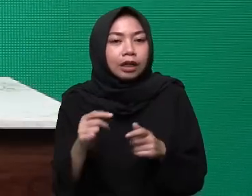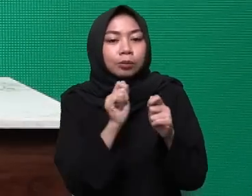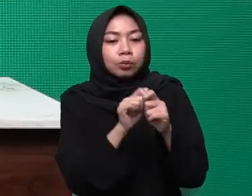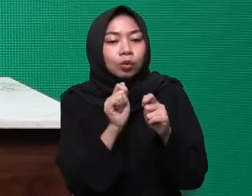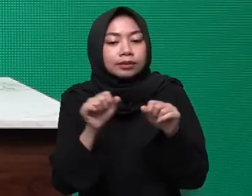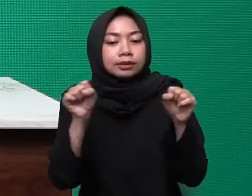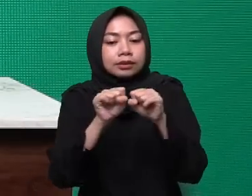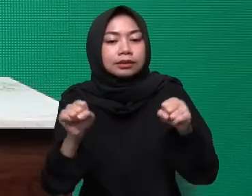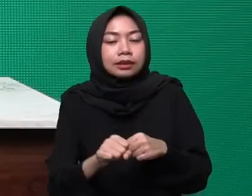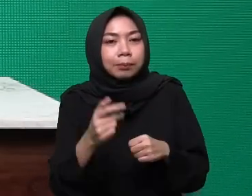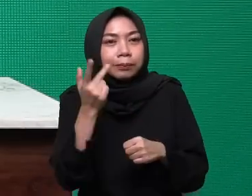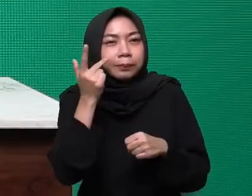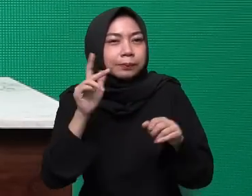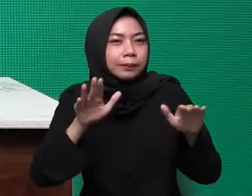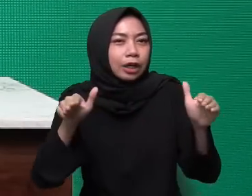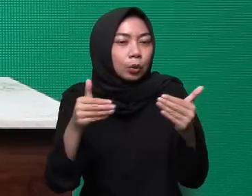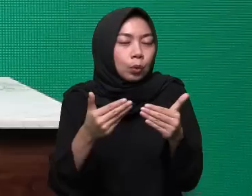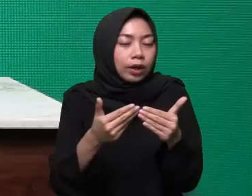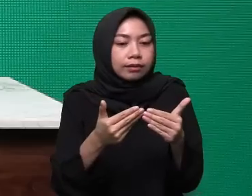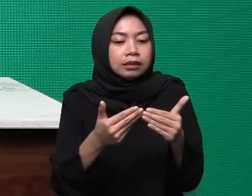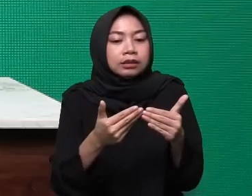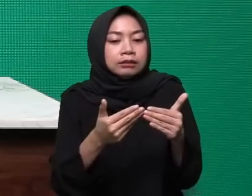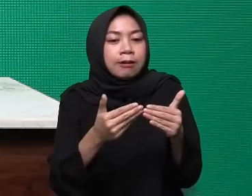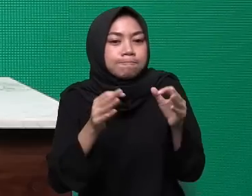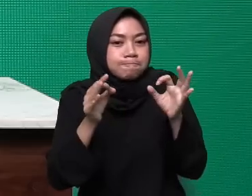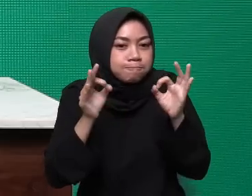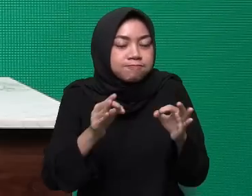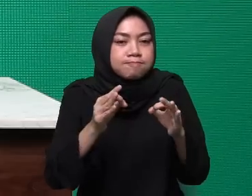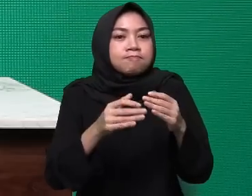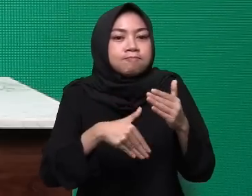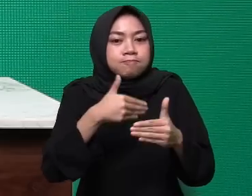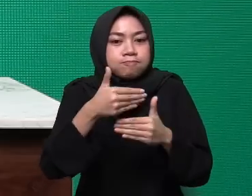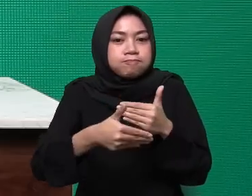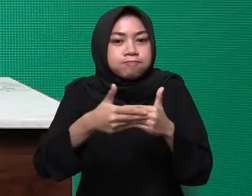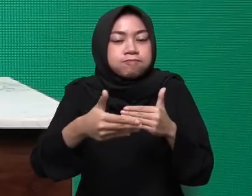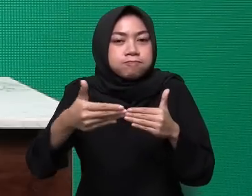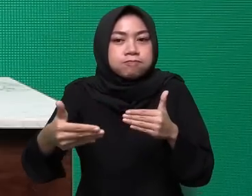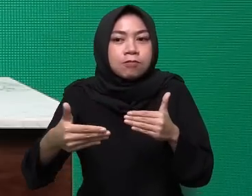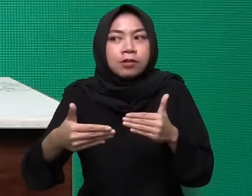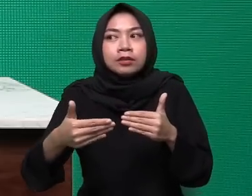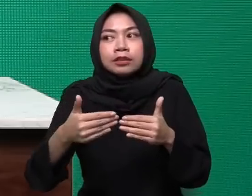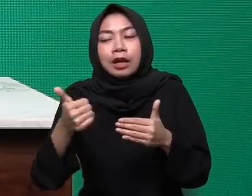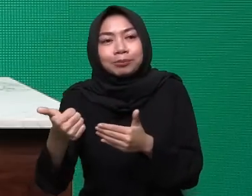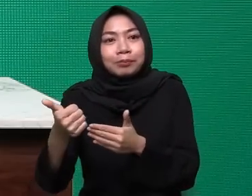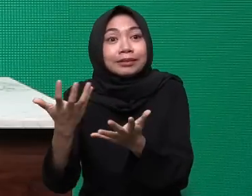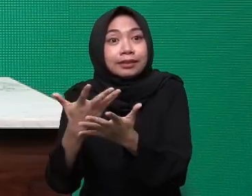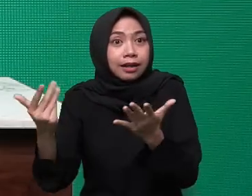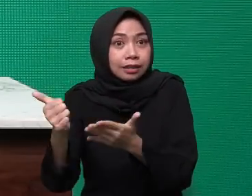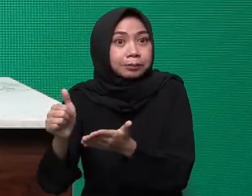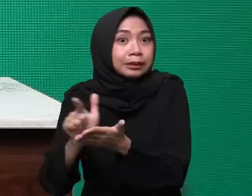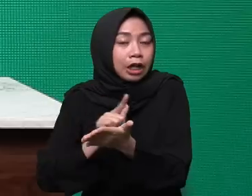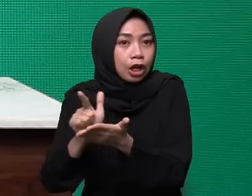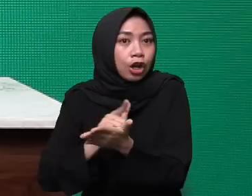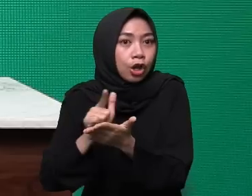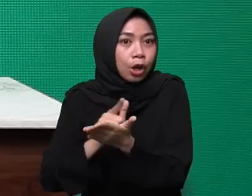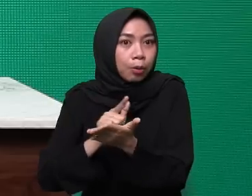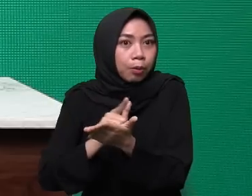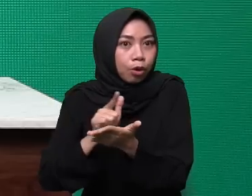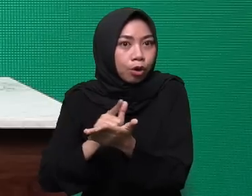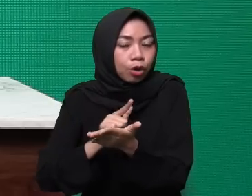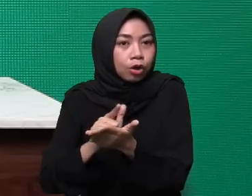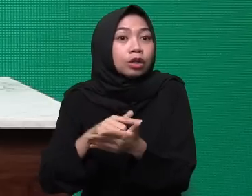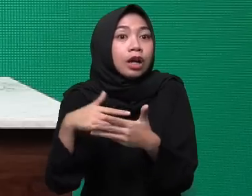place. Also, the society, especially breeders, can proactively report to service staff or village